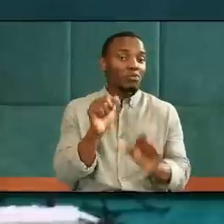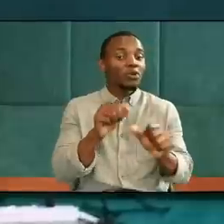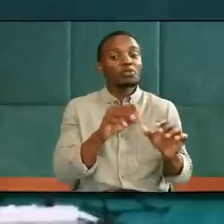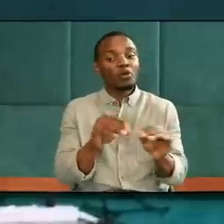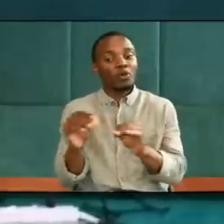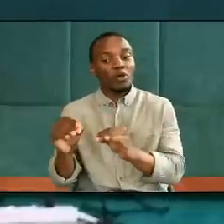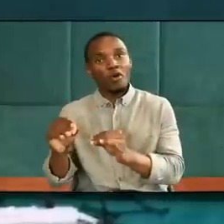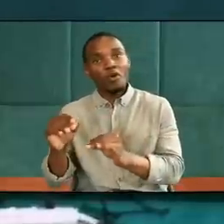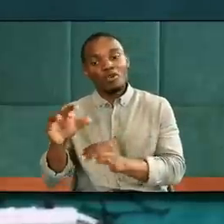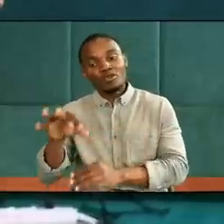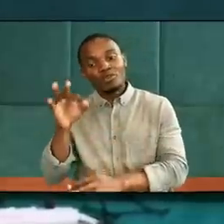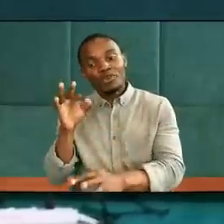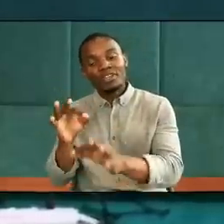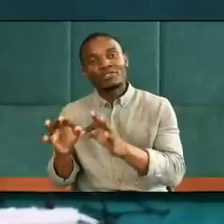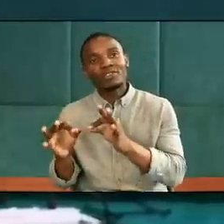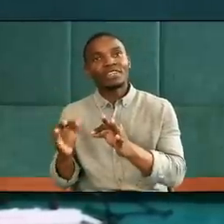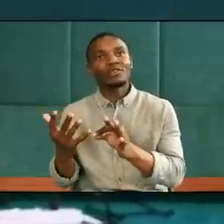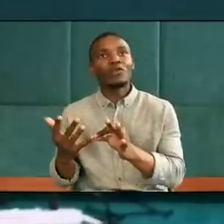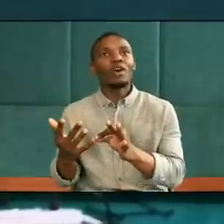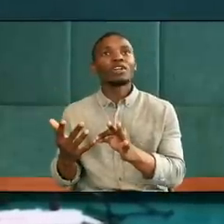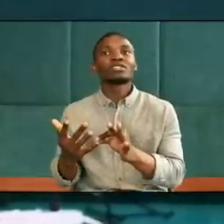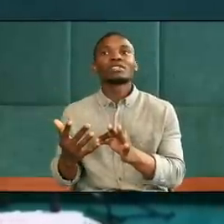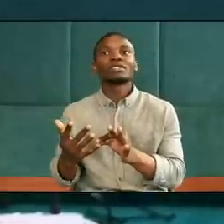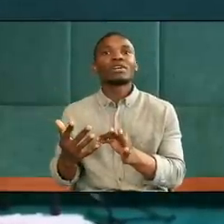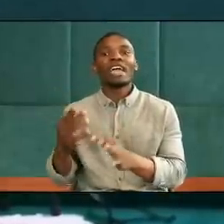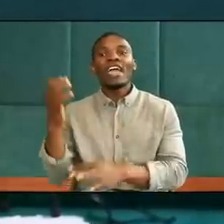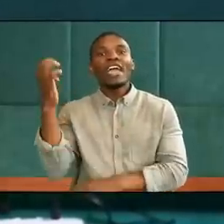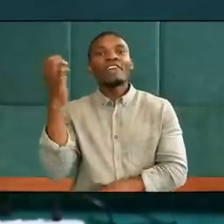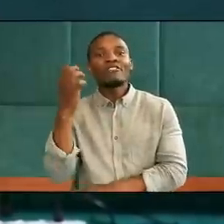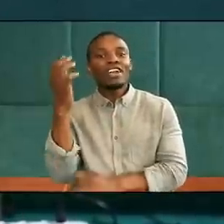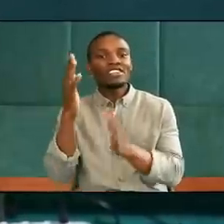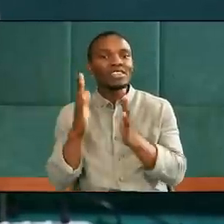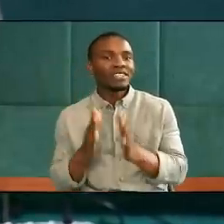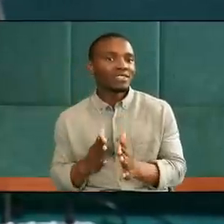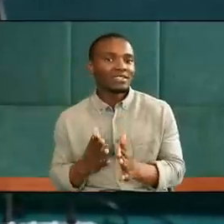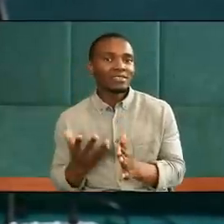to find hardworking evangelists,